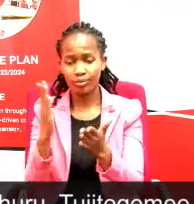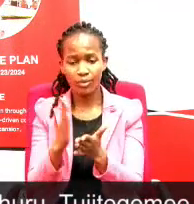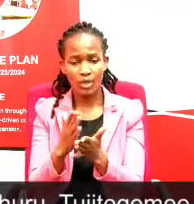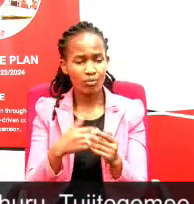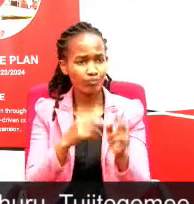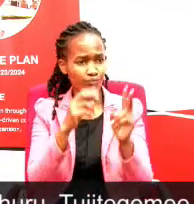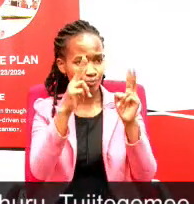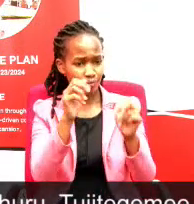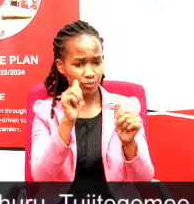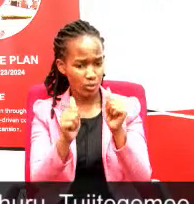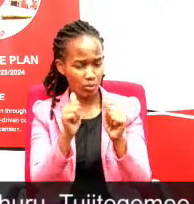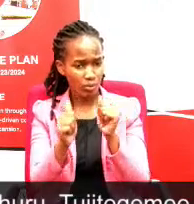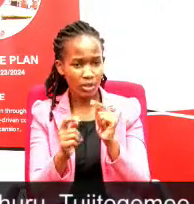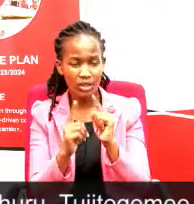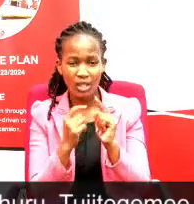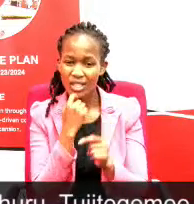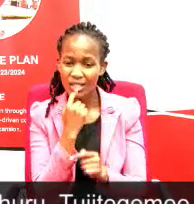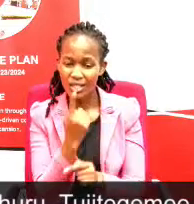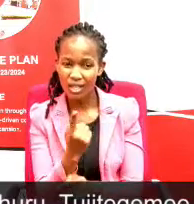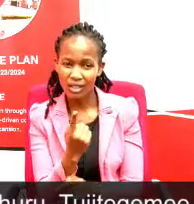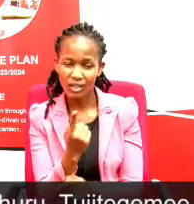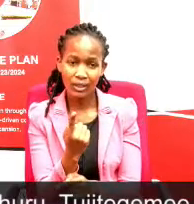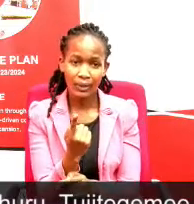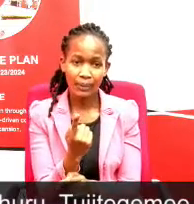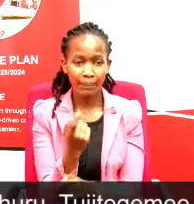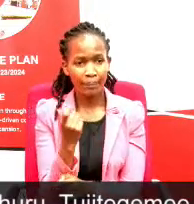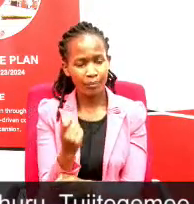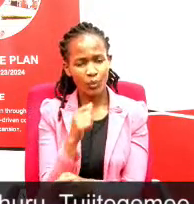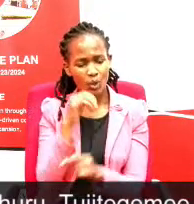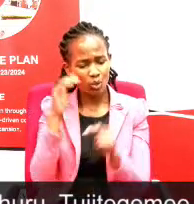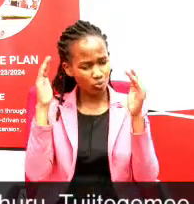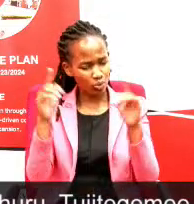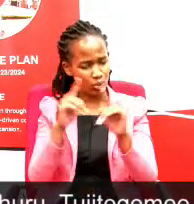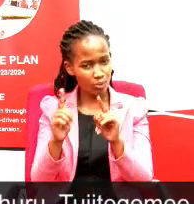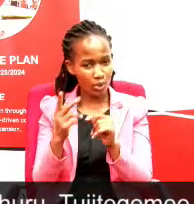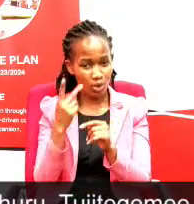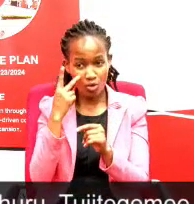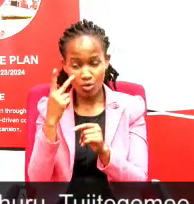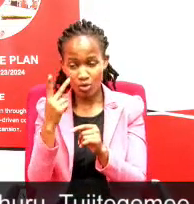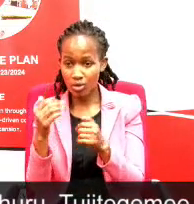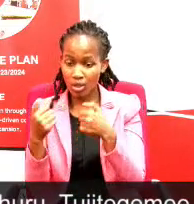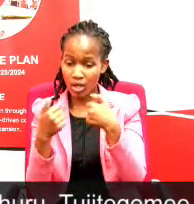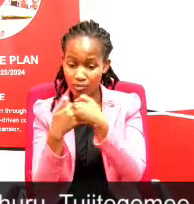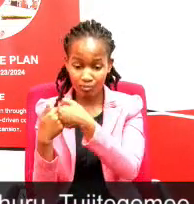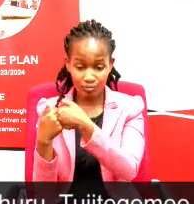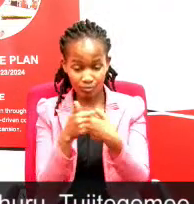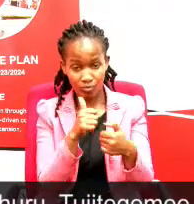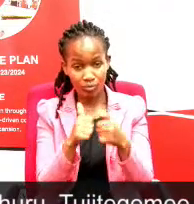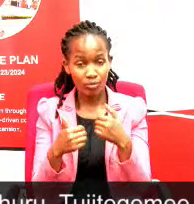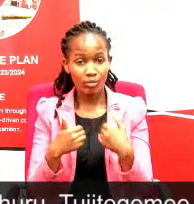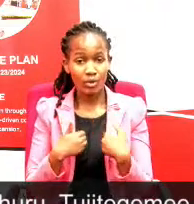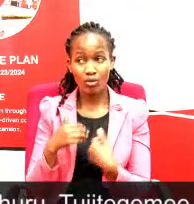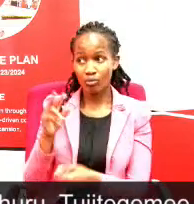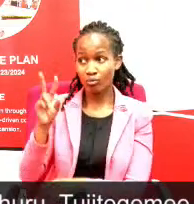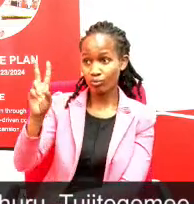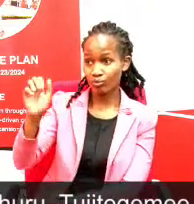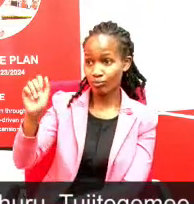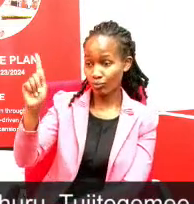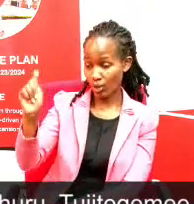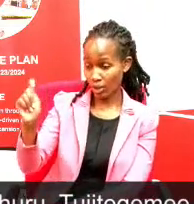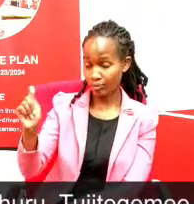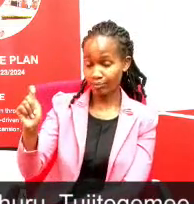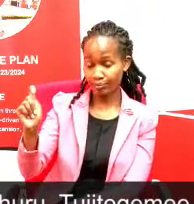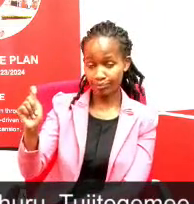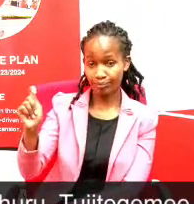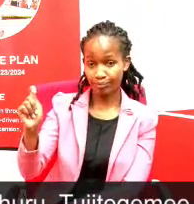couple of issues. I'll just highlight one. It's not necessarily very big, but it shows you the challenge that we have. We have VAT on